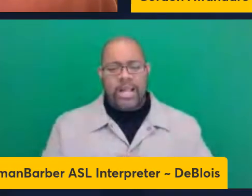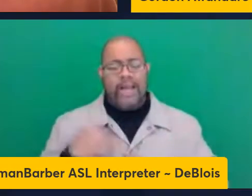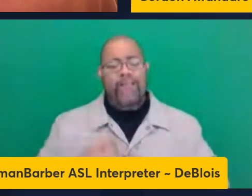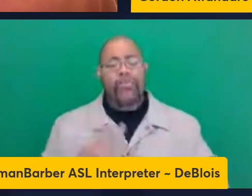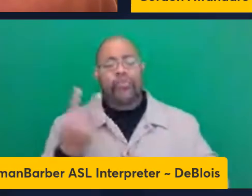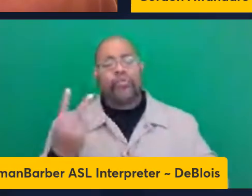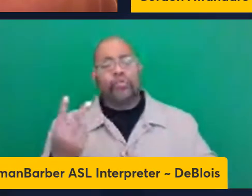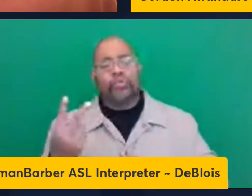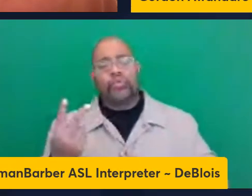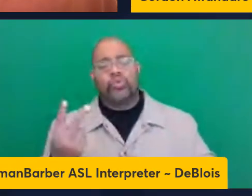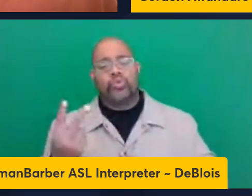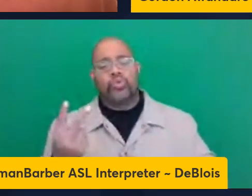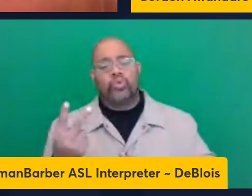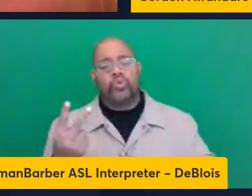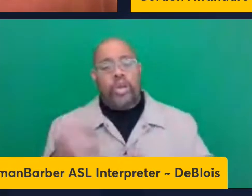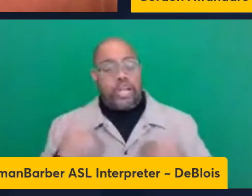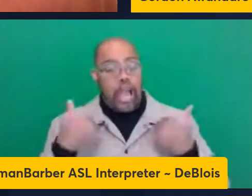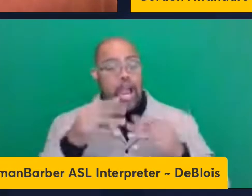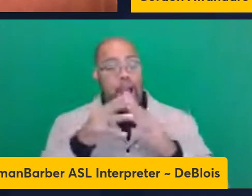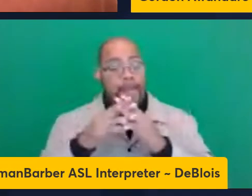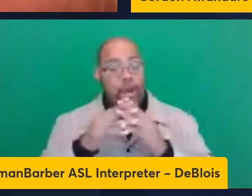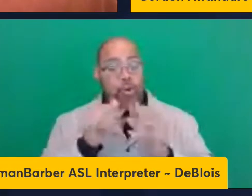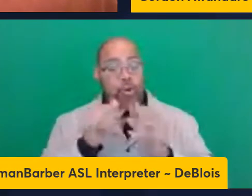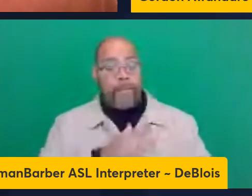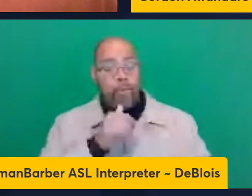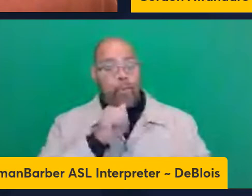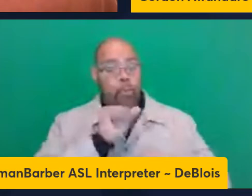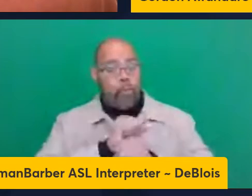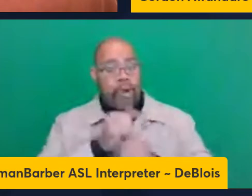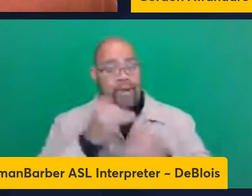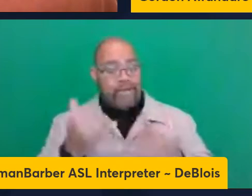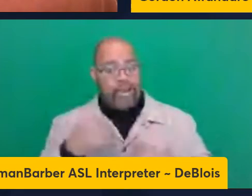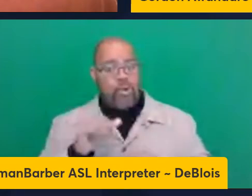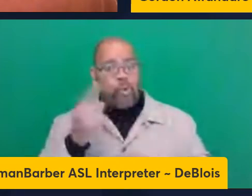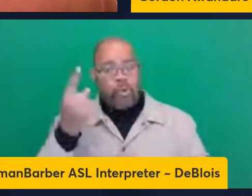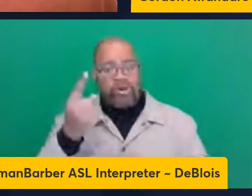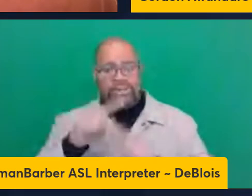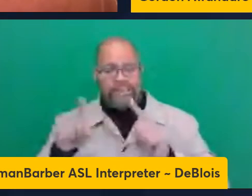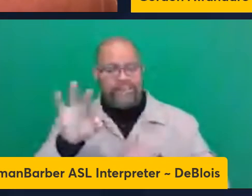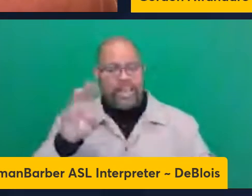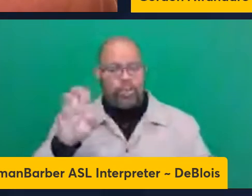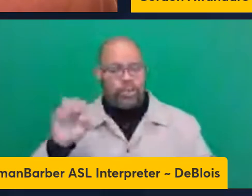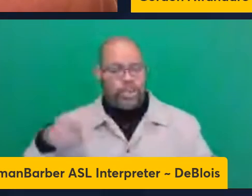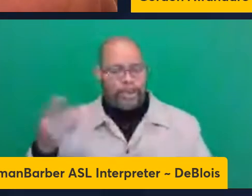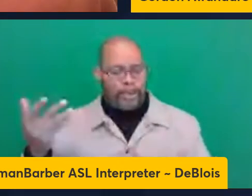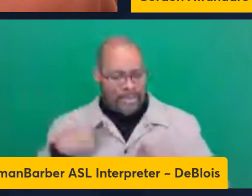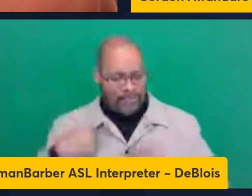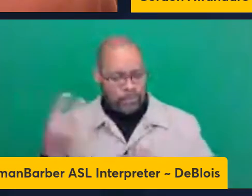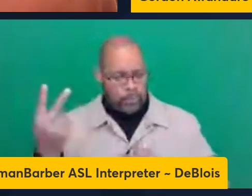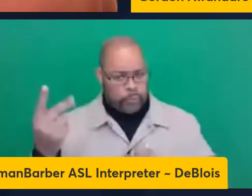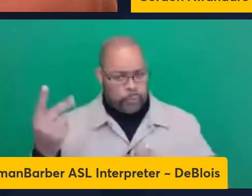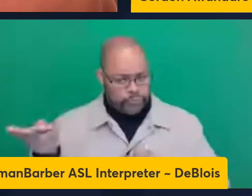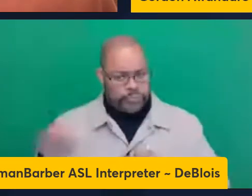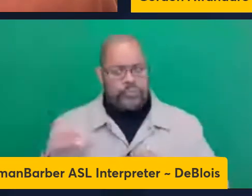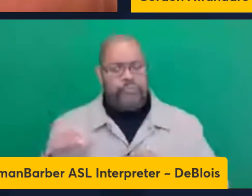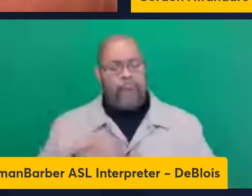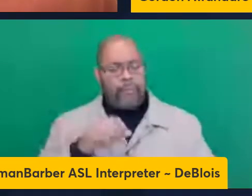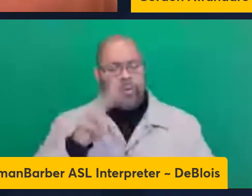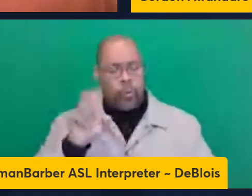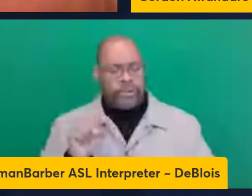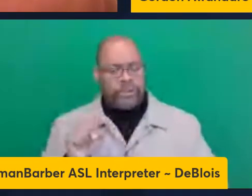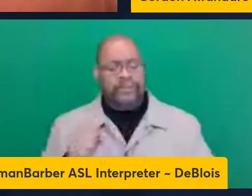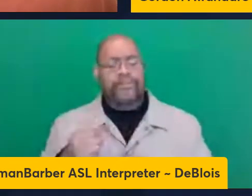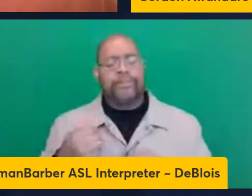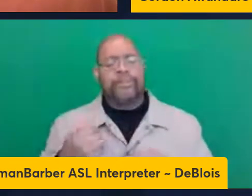two young American women who are working at WAGBI on different fellowships. So we